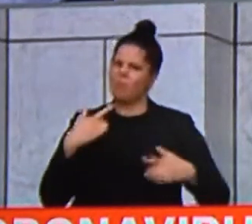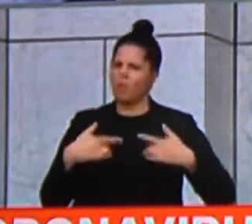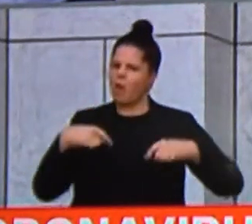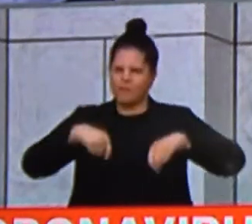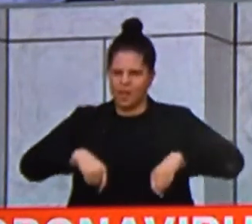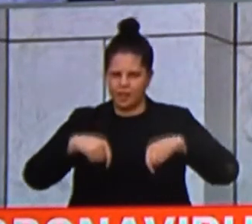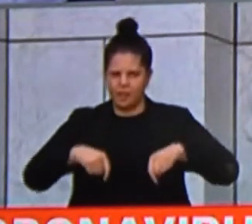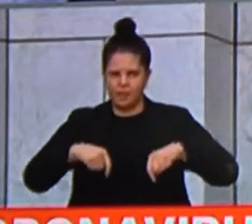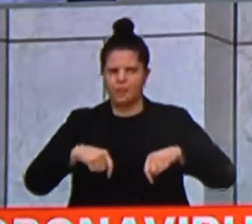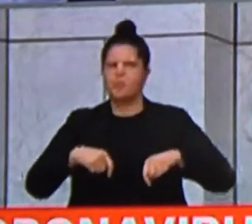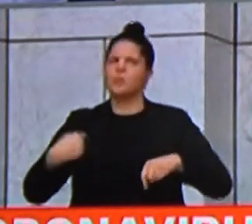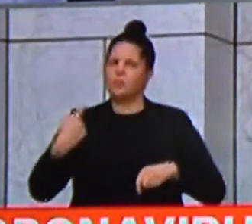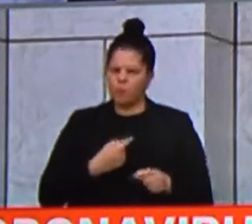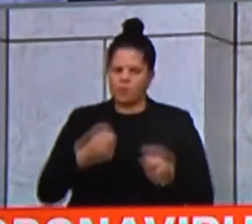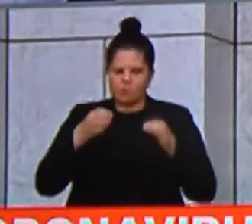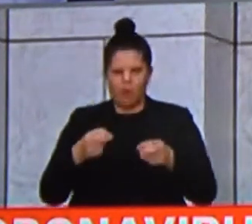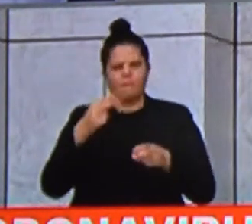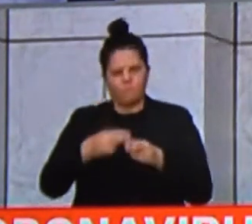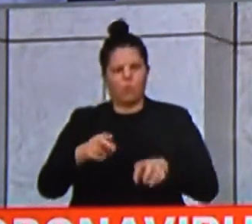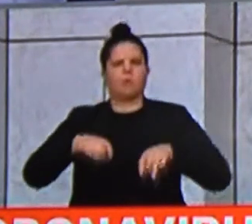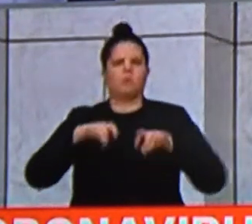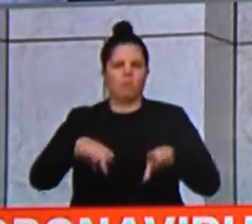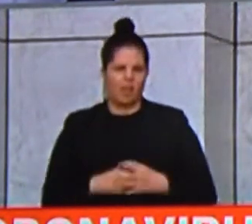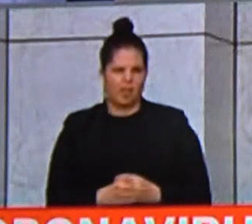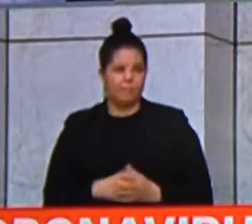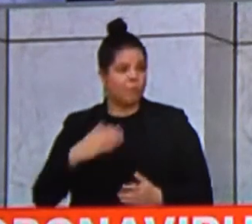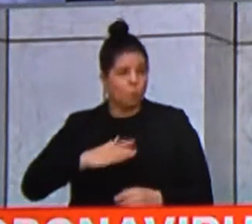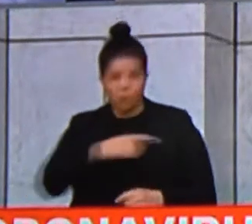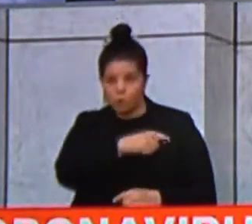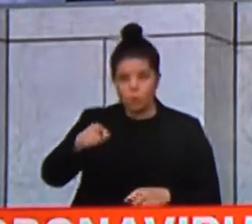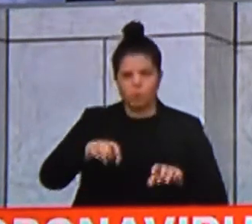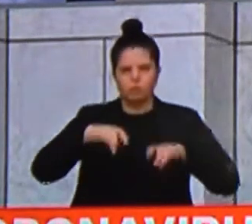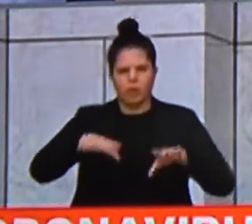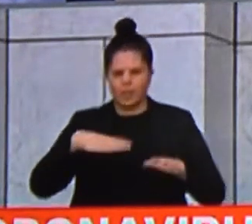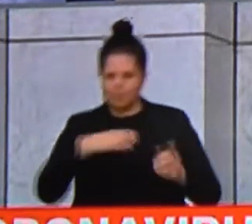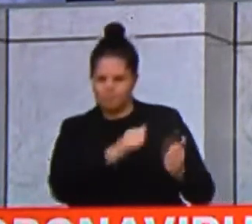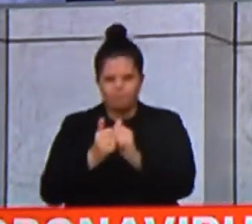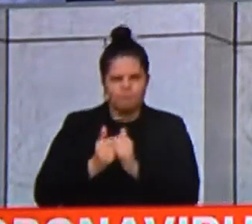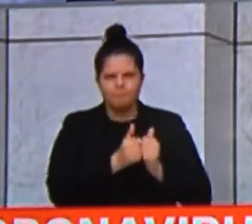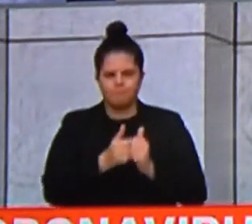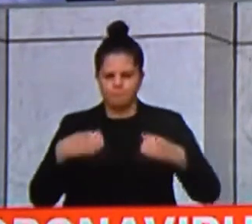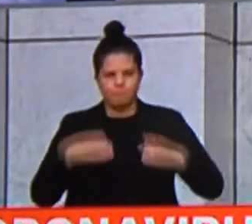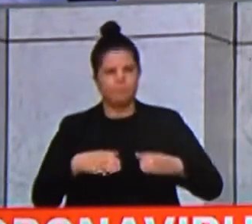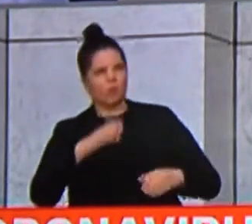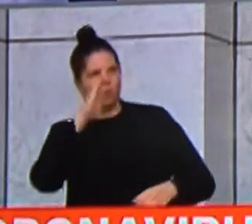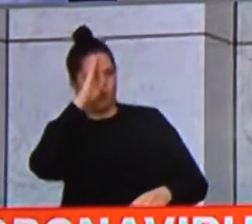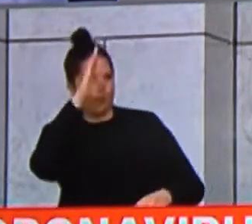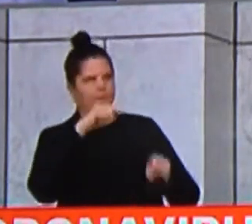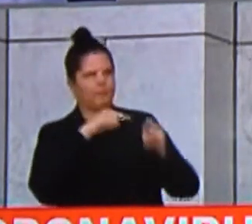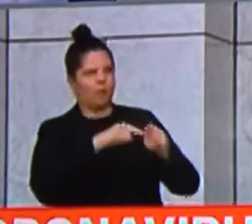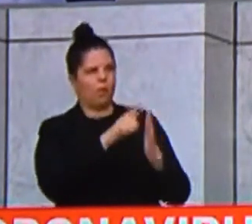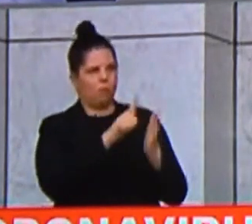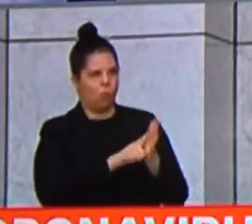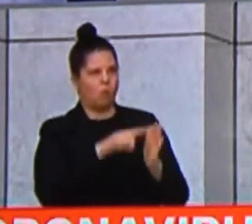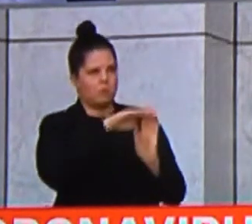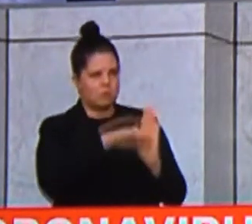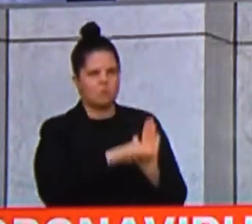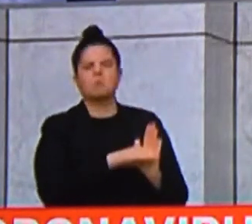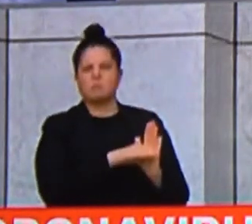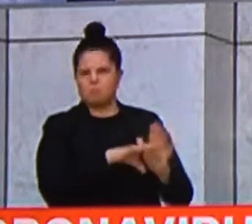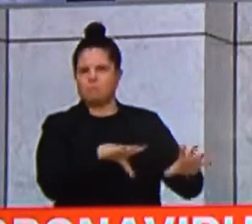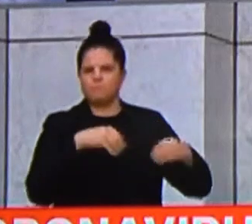further details of the starting point of that. But yes, I can confirm that is understood to pick that up, because we want them to stay connected